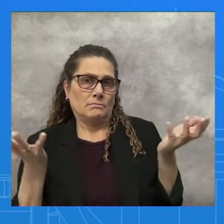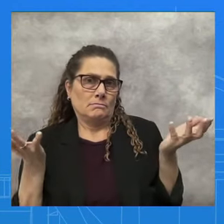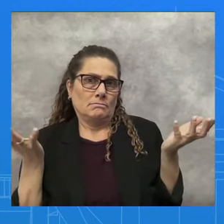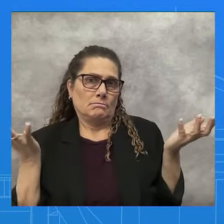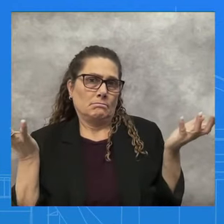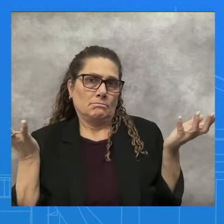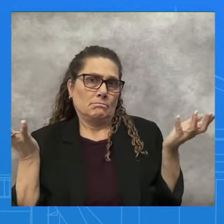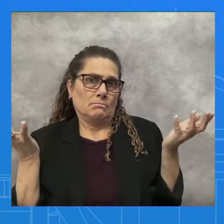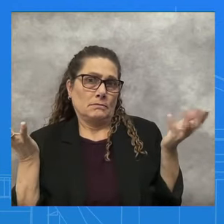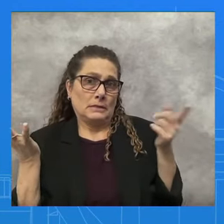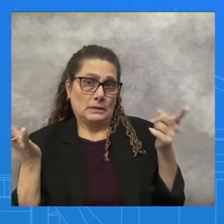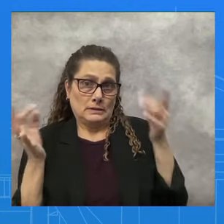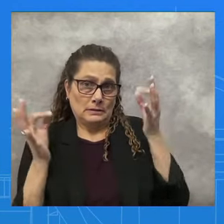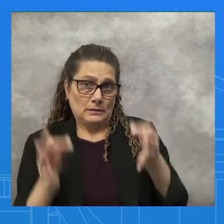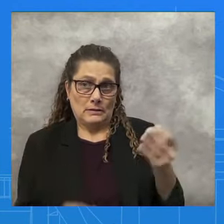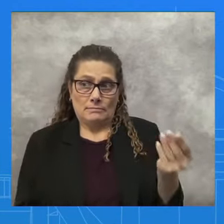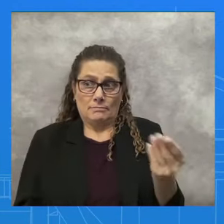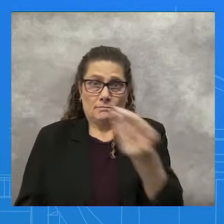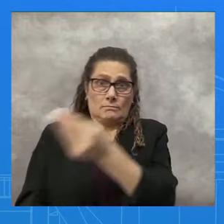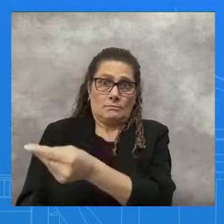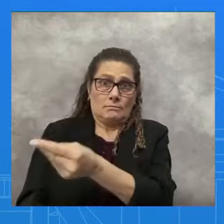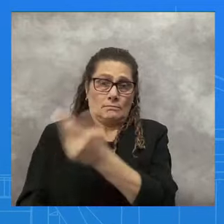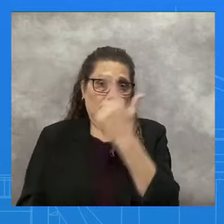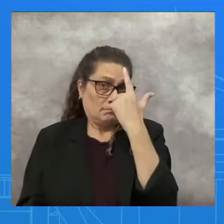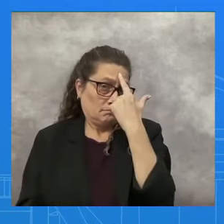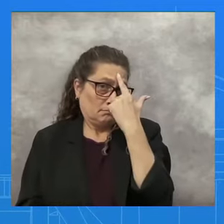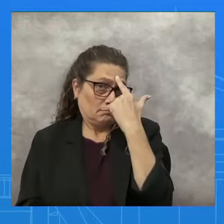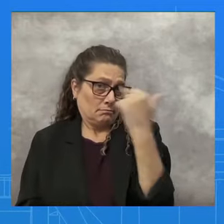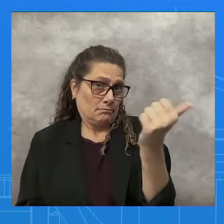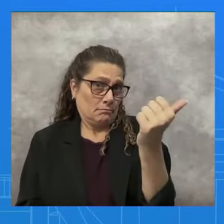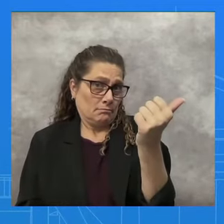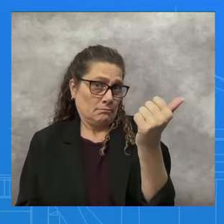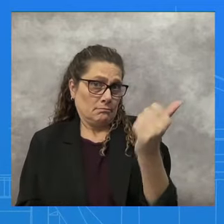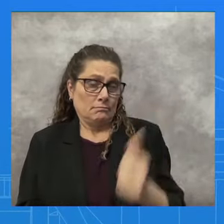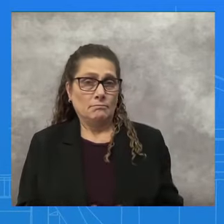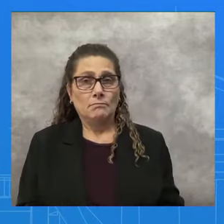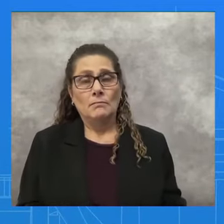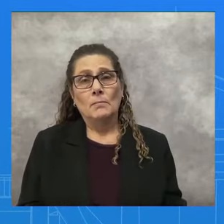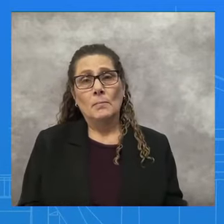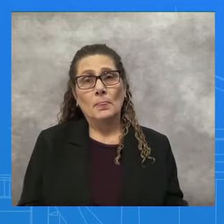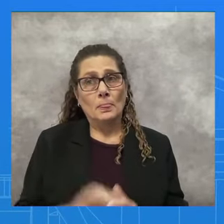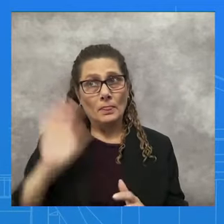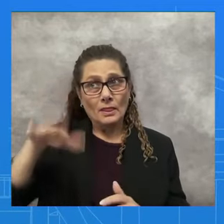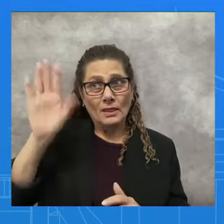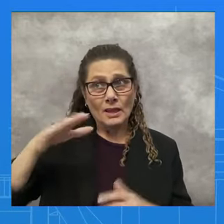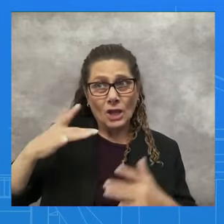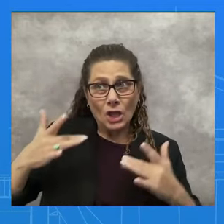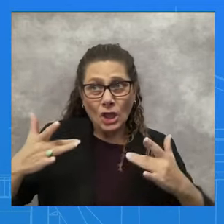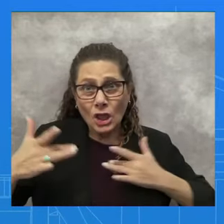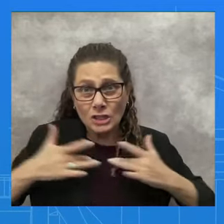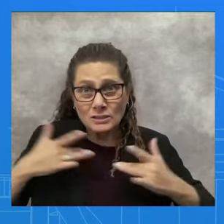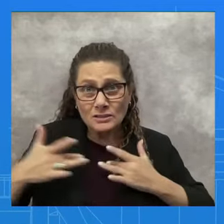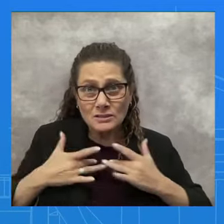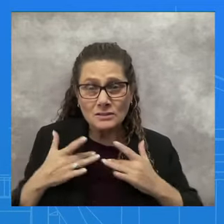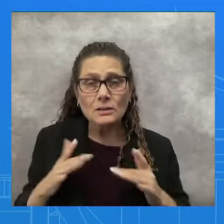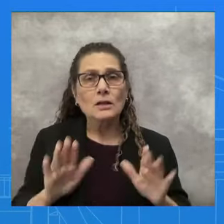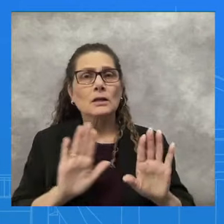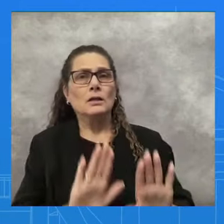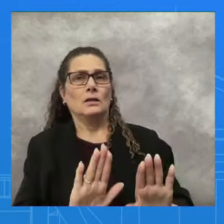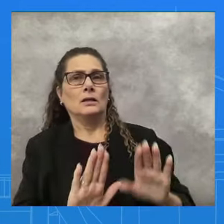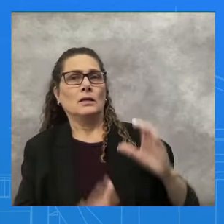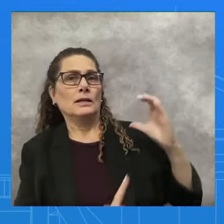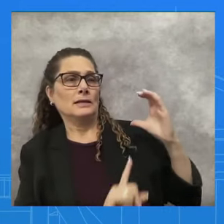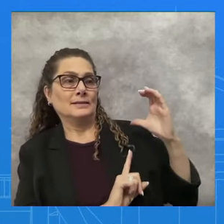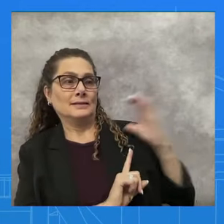This is based on... That doesn't concern the administration. We'll let Chairman Turner speak to his decision about